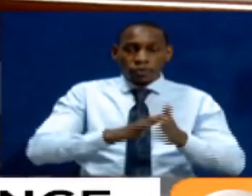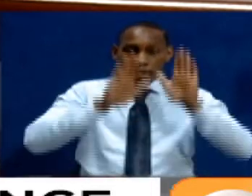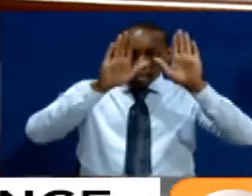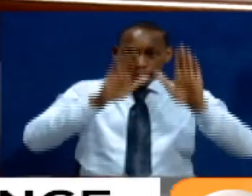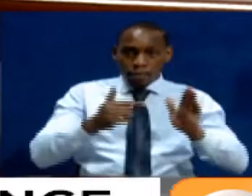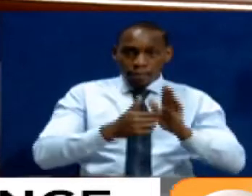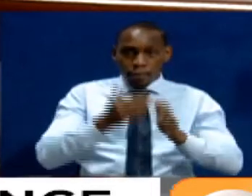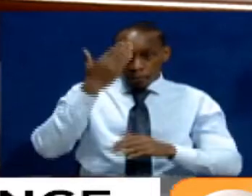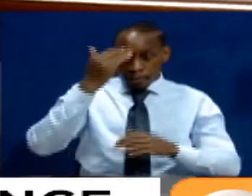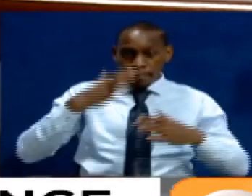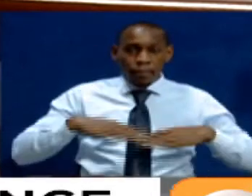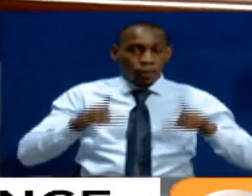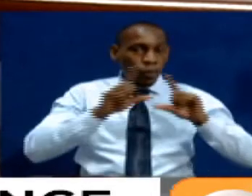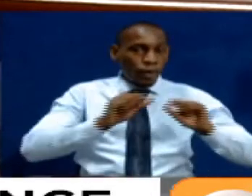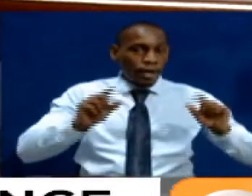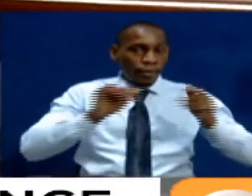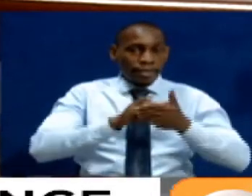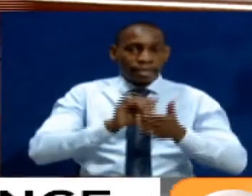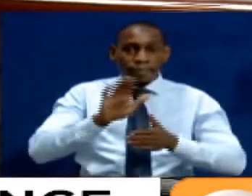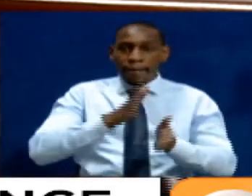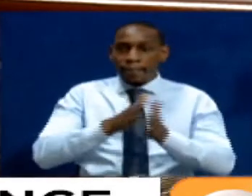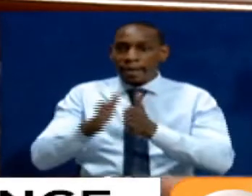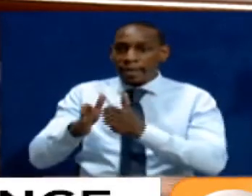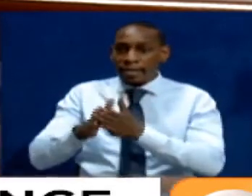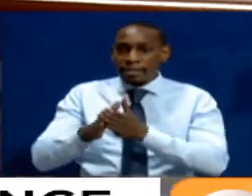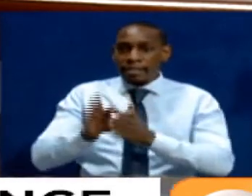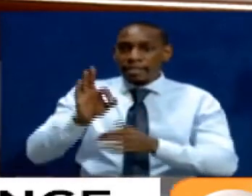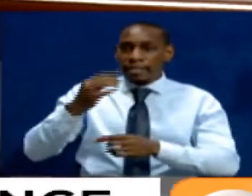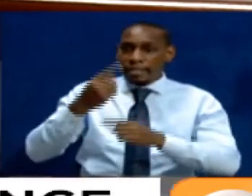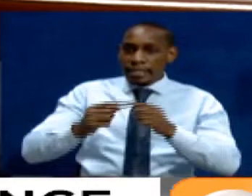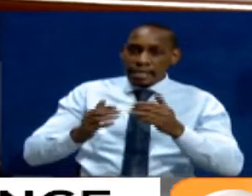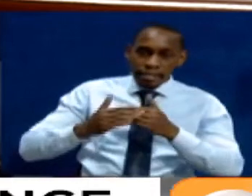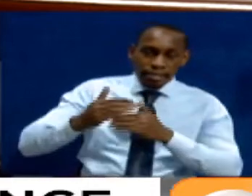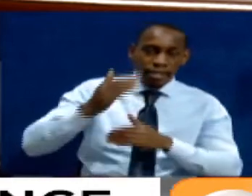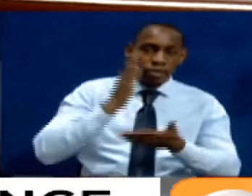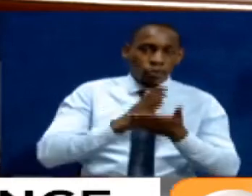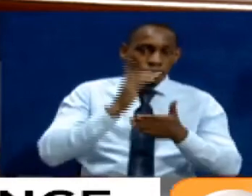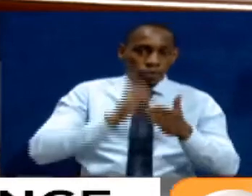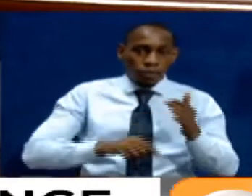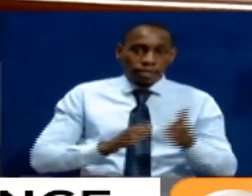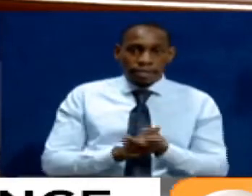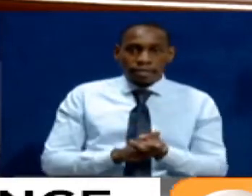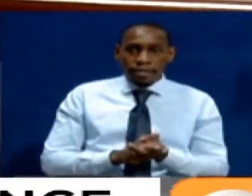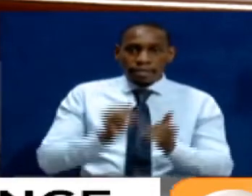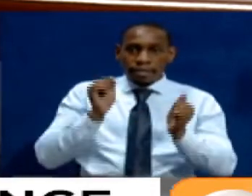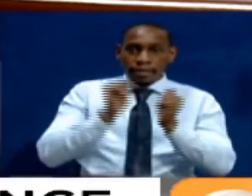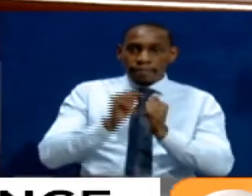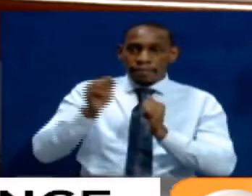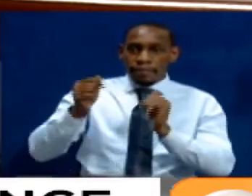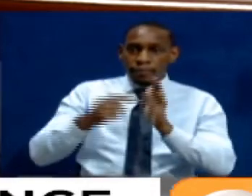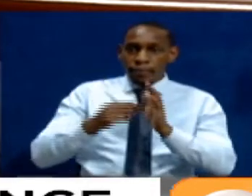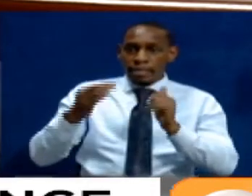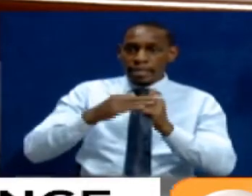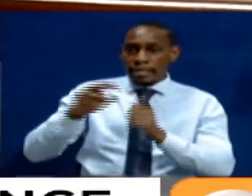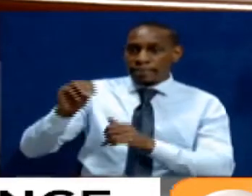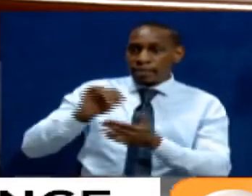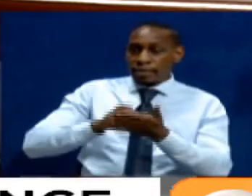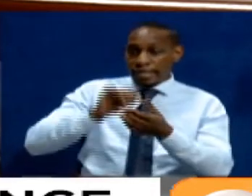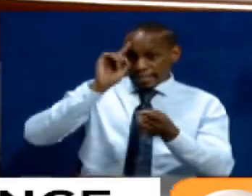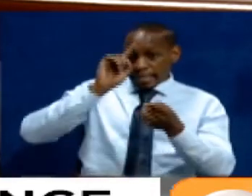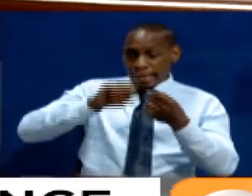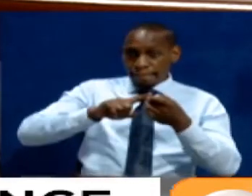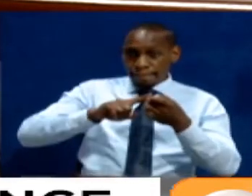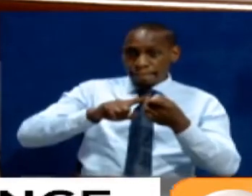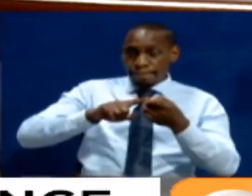point because people have been saying, oh, your plan is to take 3 years. The truth of the matter, our 15.8 million that we are